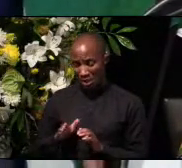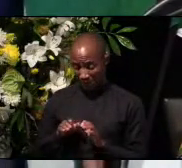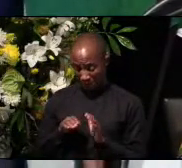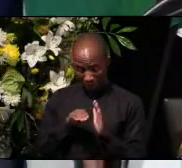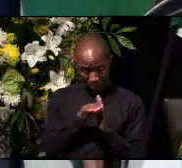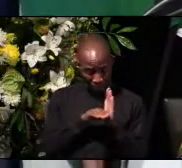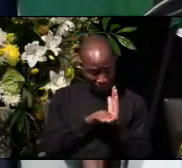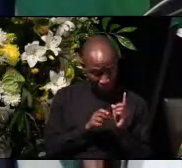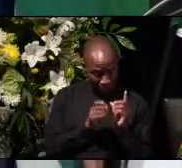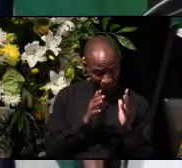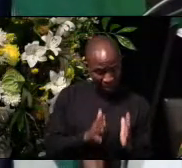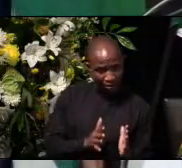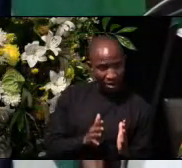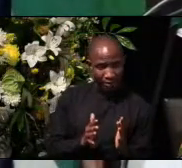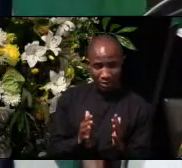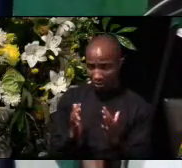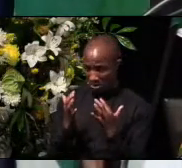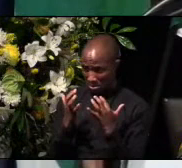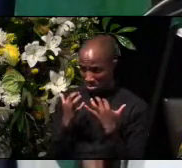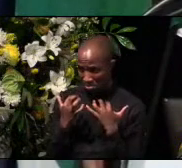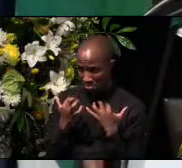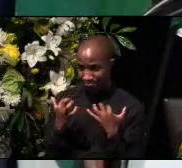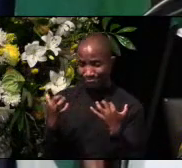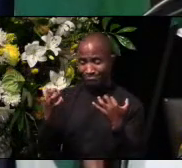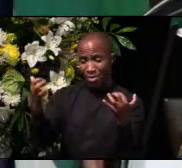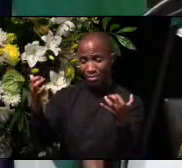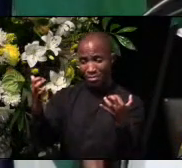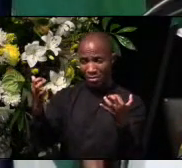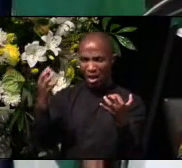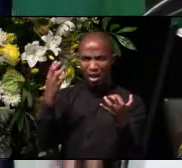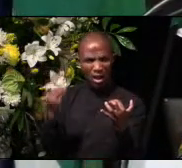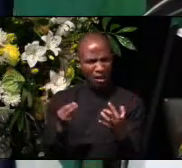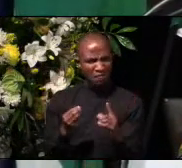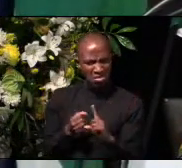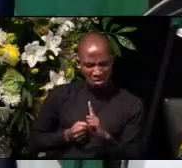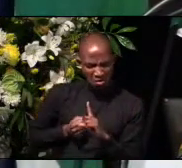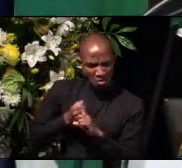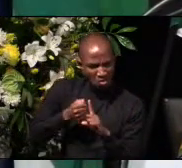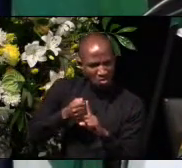if we really still have Communists in South Africa